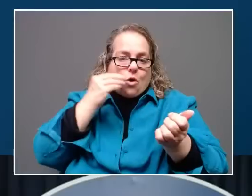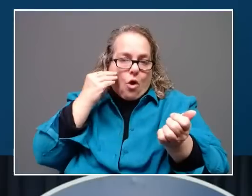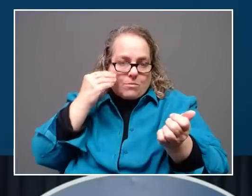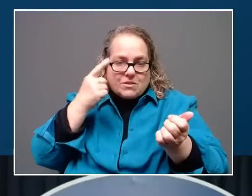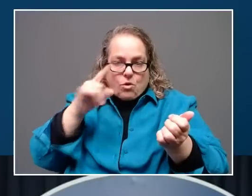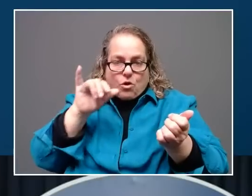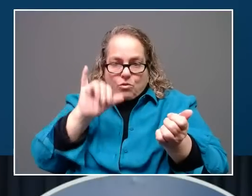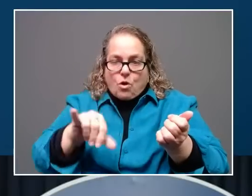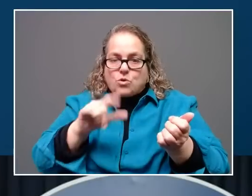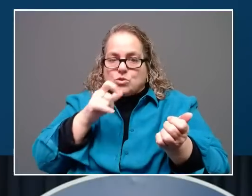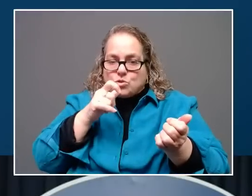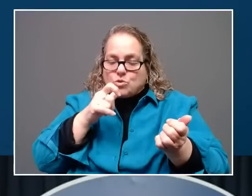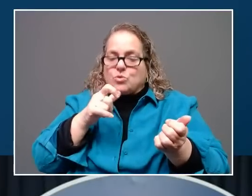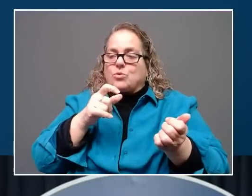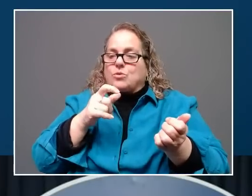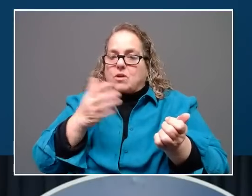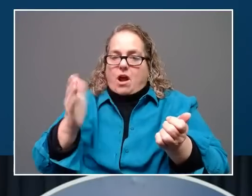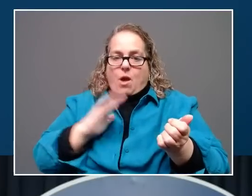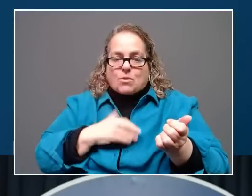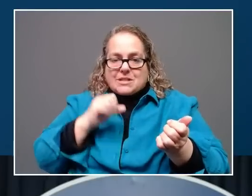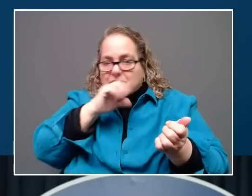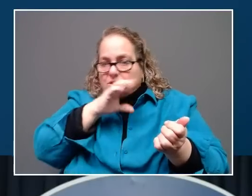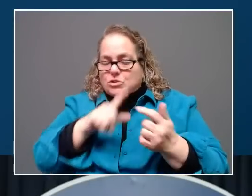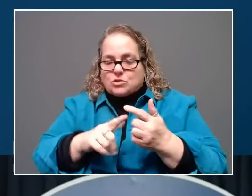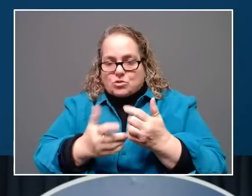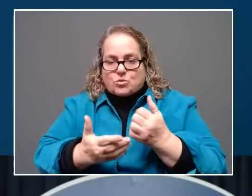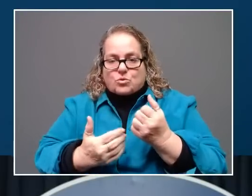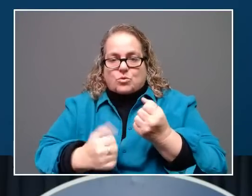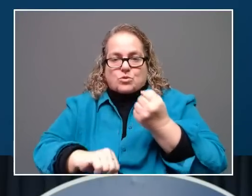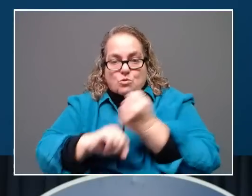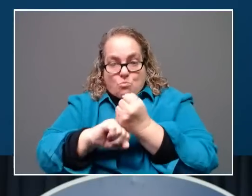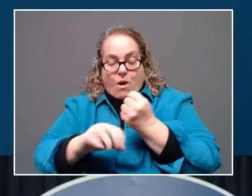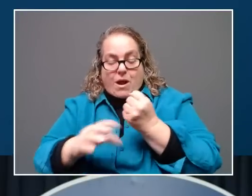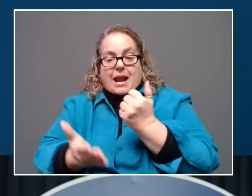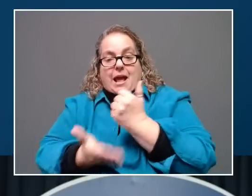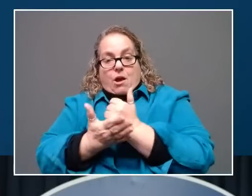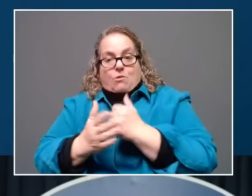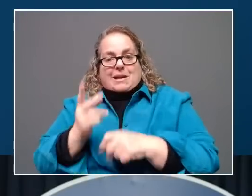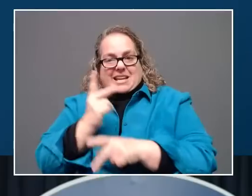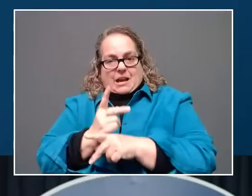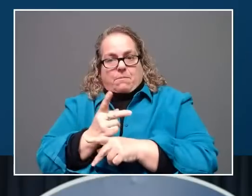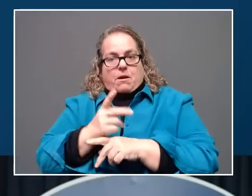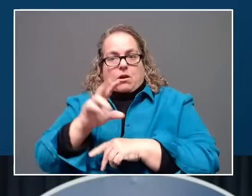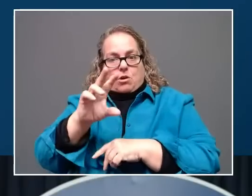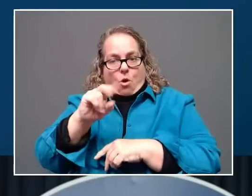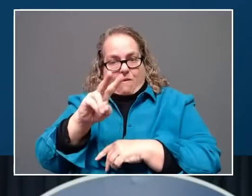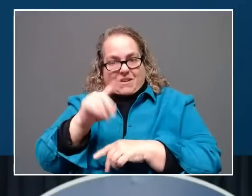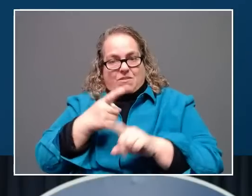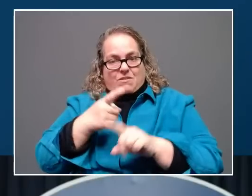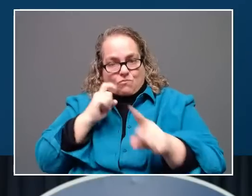our seniors to do everything we could to keep COVID from getting in the facility. Remember, this is the